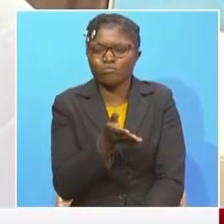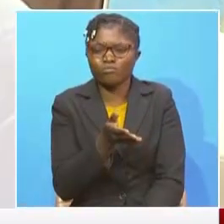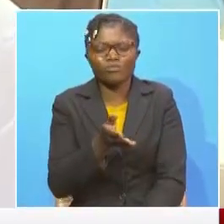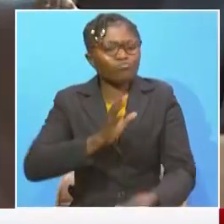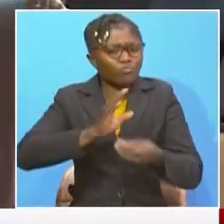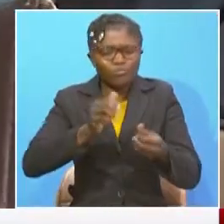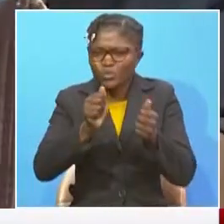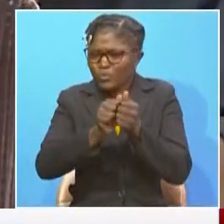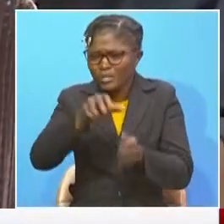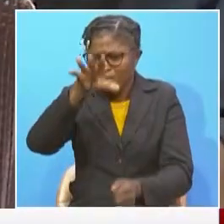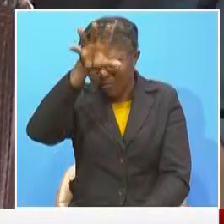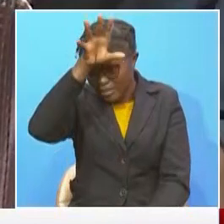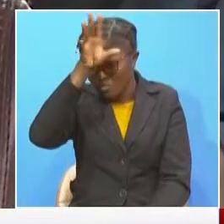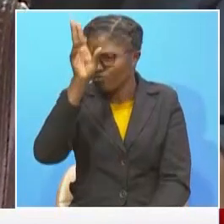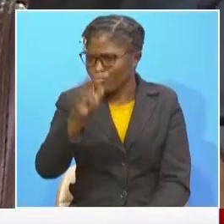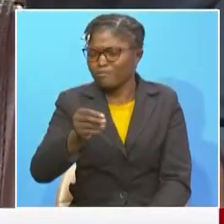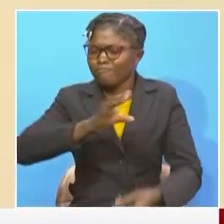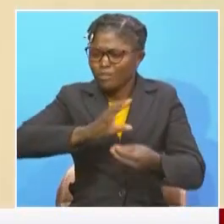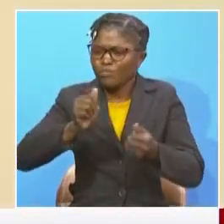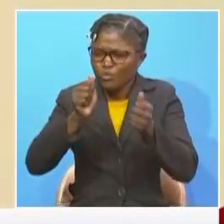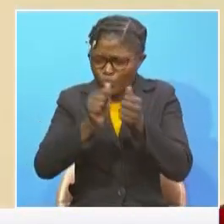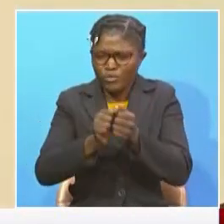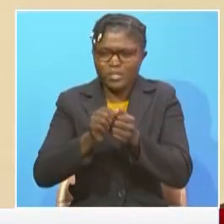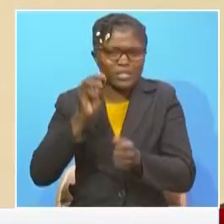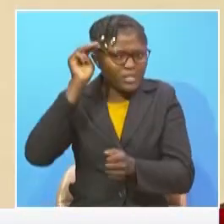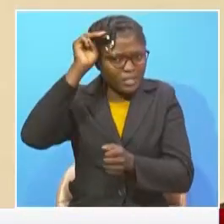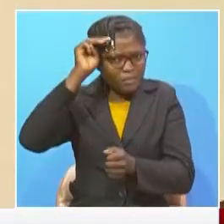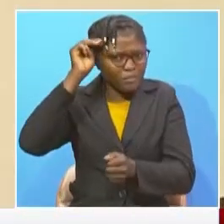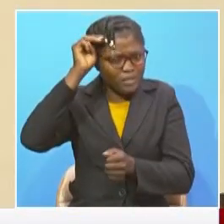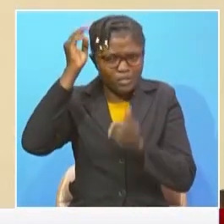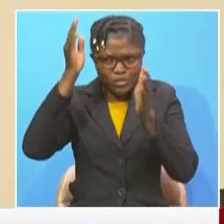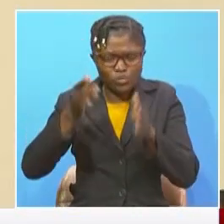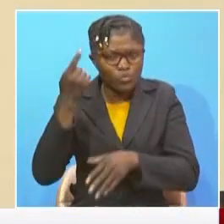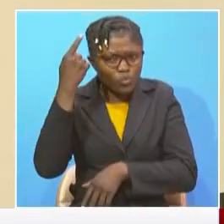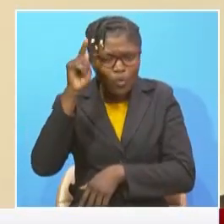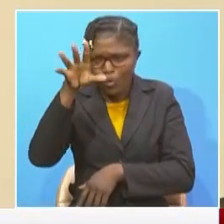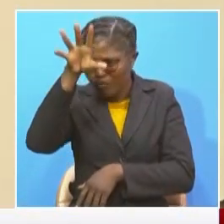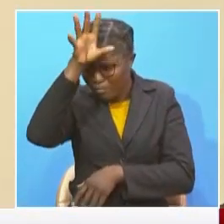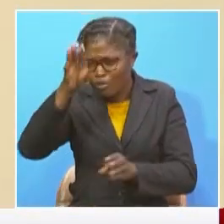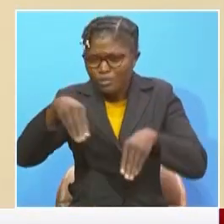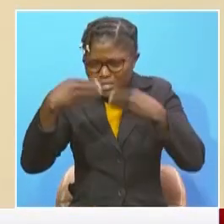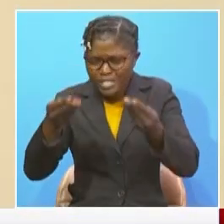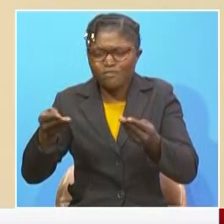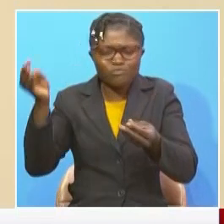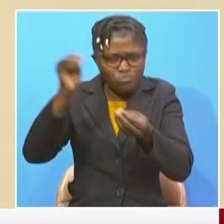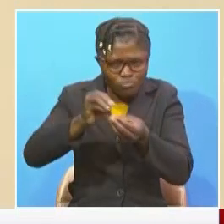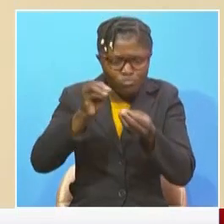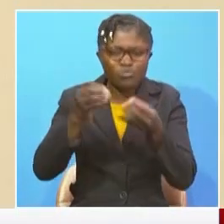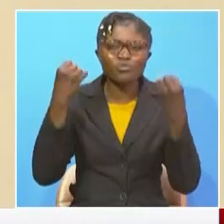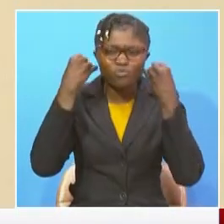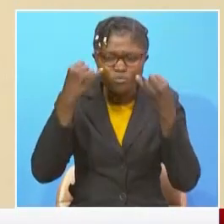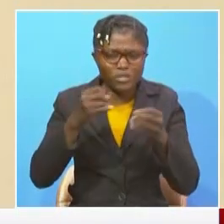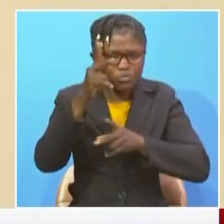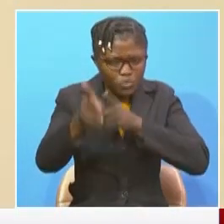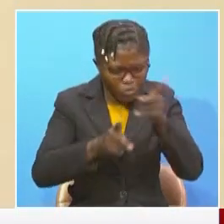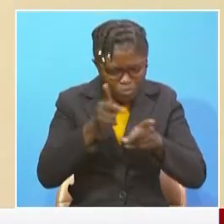of the miners. I feel it's the problem of the Ministry of Mines, because they are not providing the necessary information to the